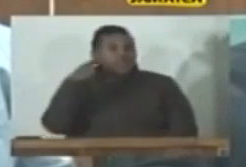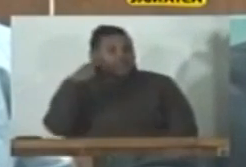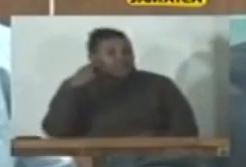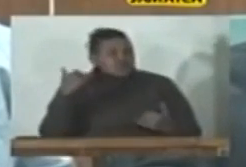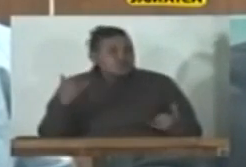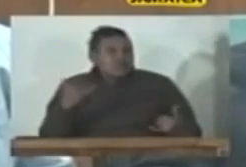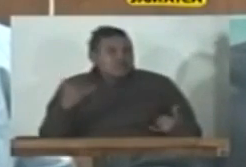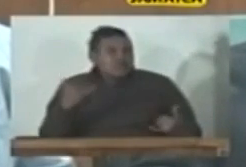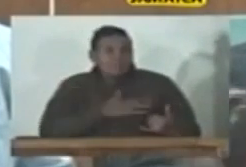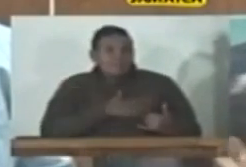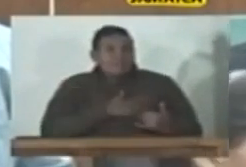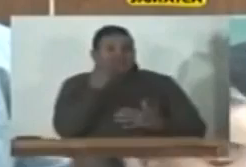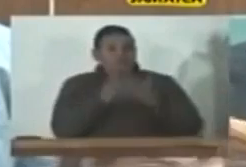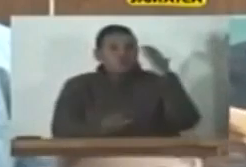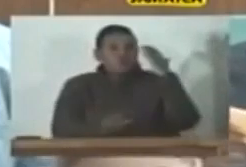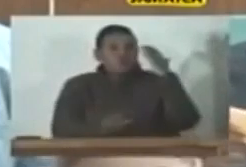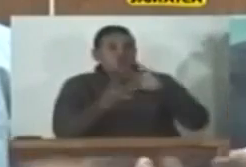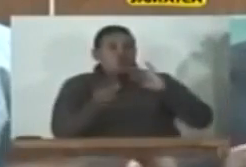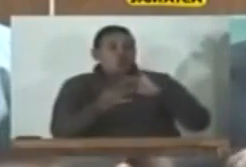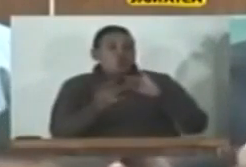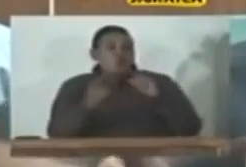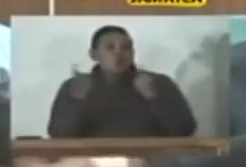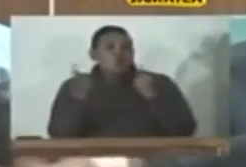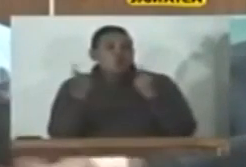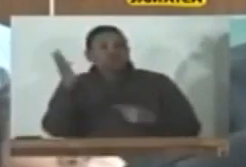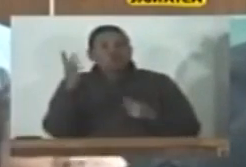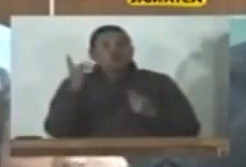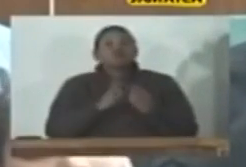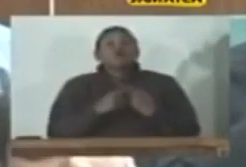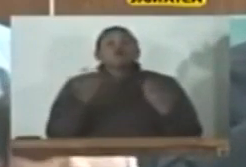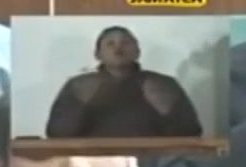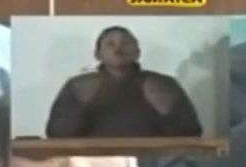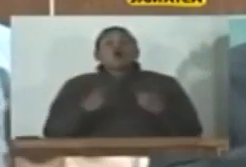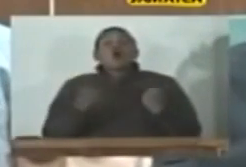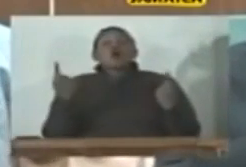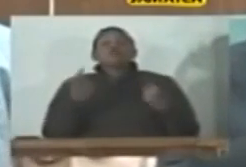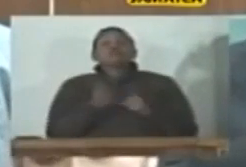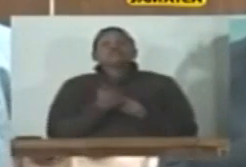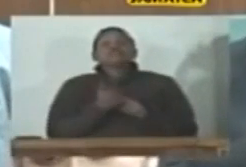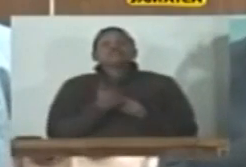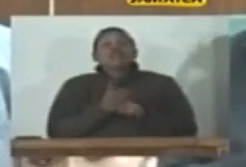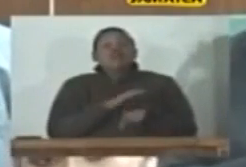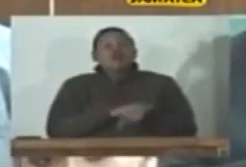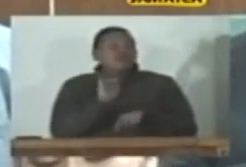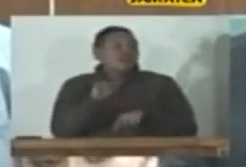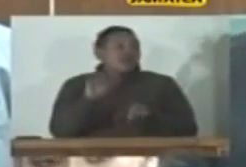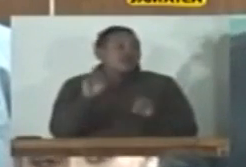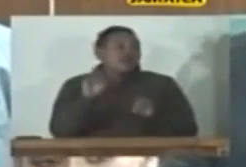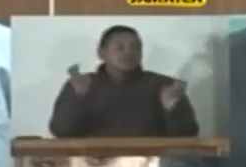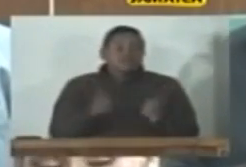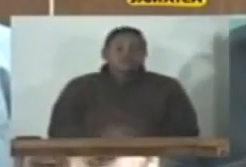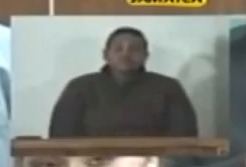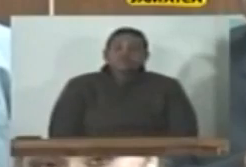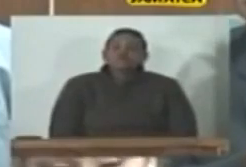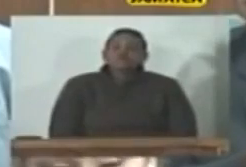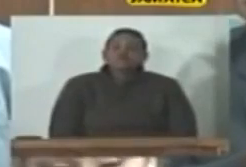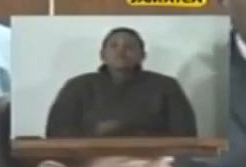course, the opposition on that budget. But before I get into my presentation, I wish to publicly